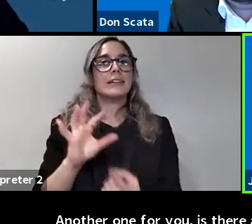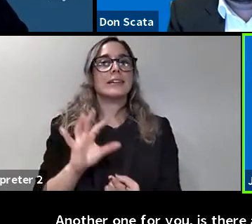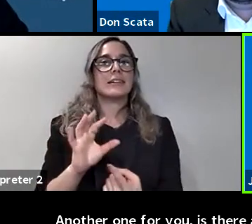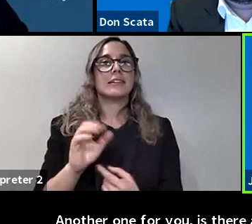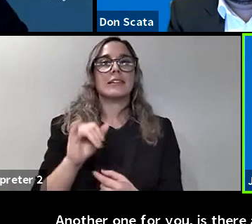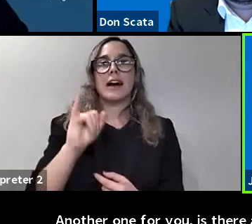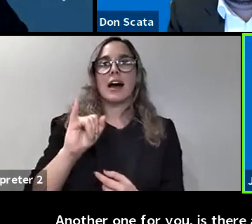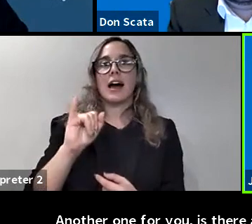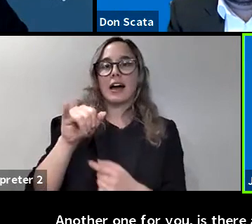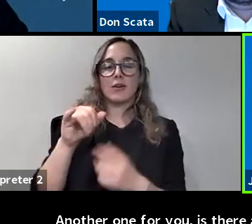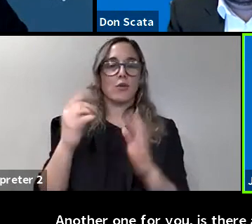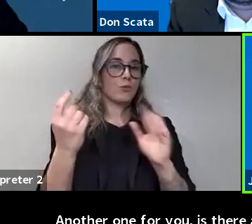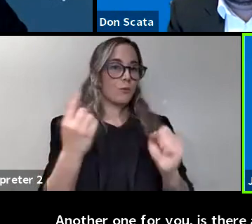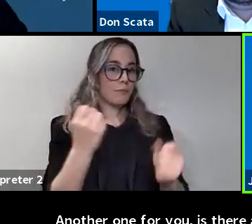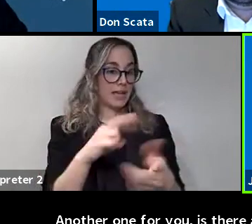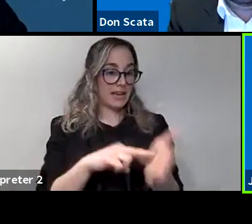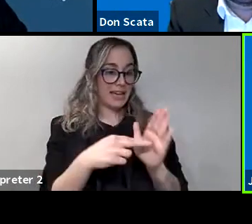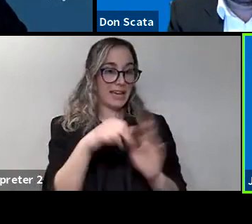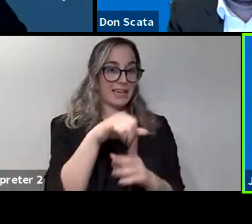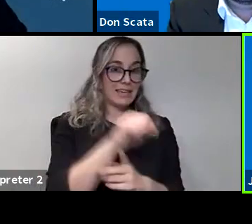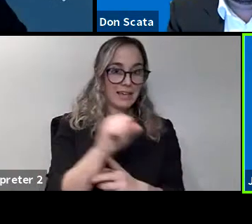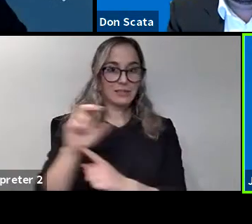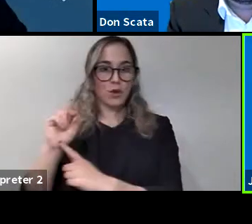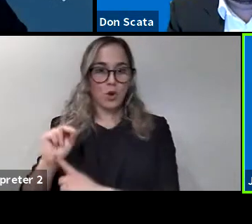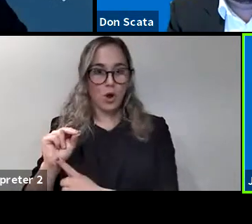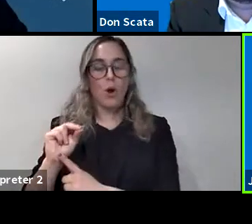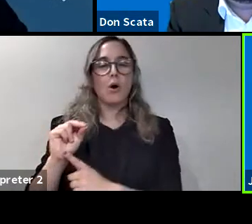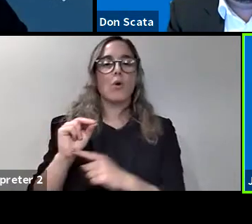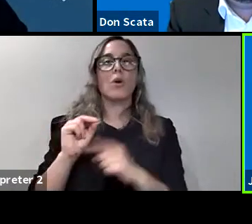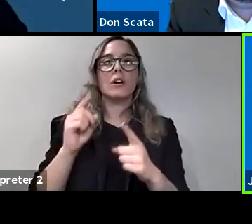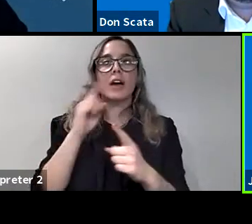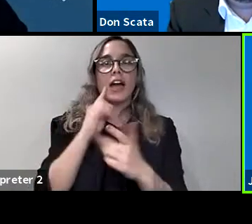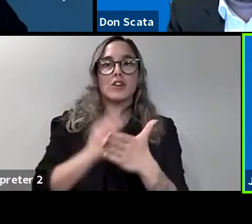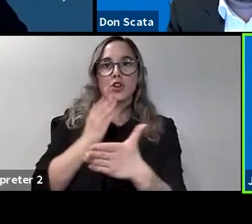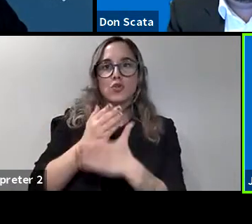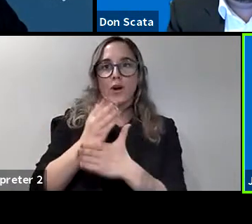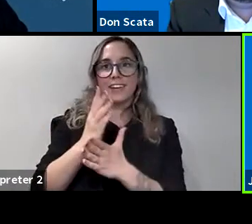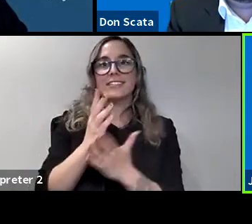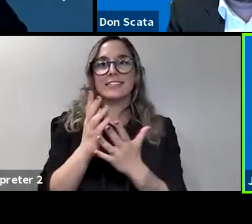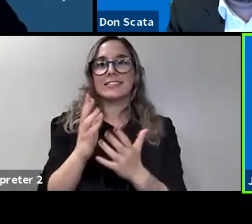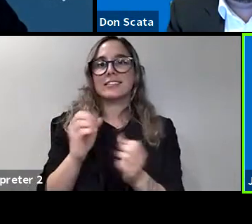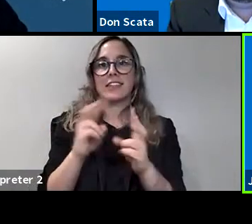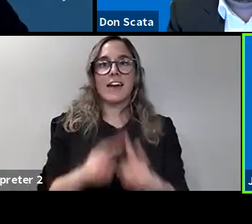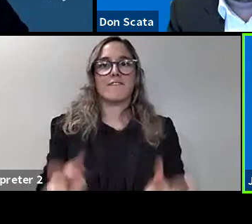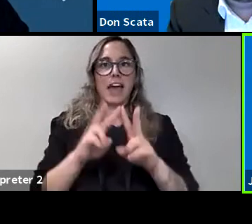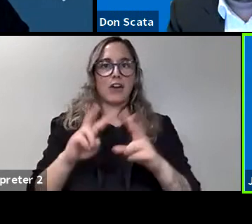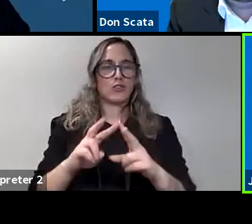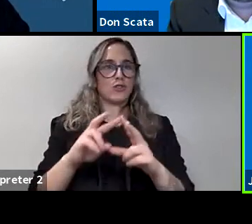of using the 1 to 5 annoyance values in order to conduct statistical modeling?